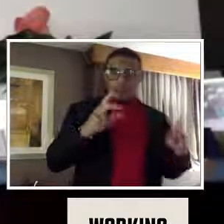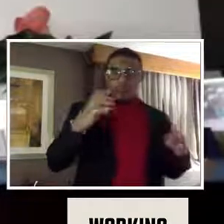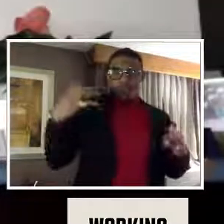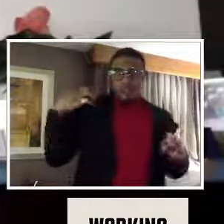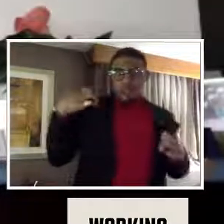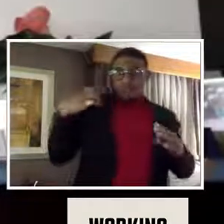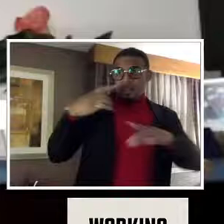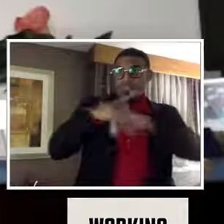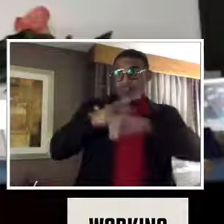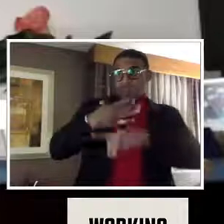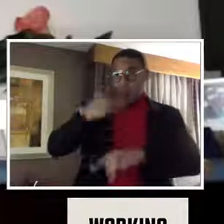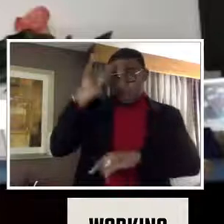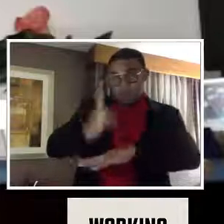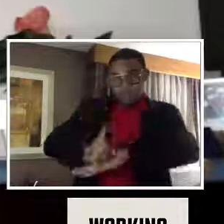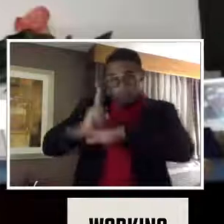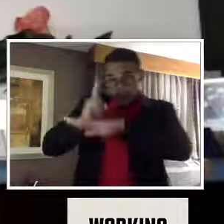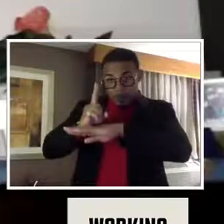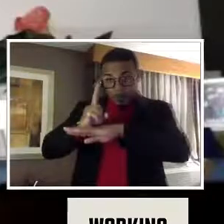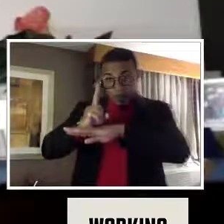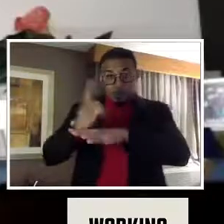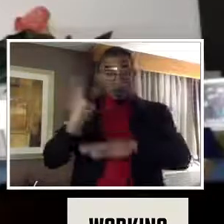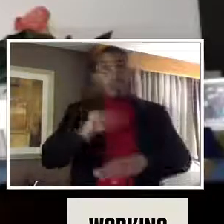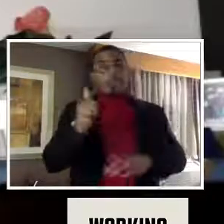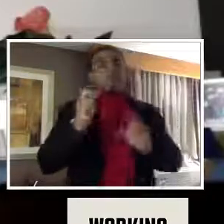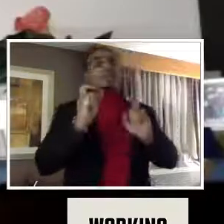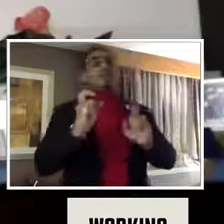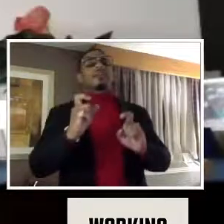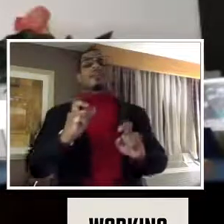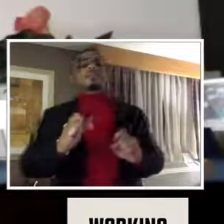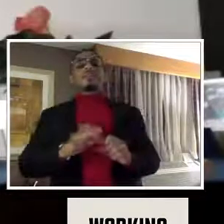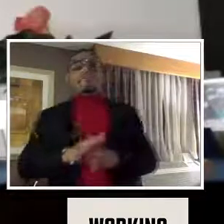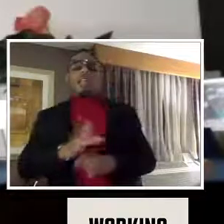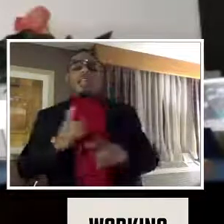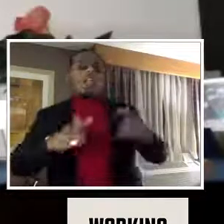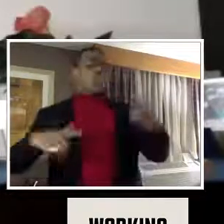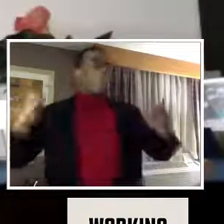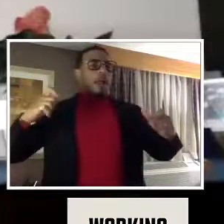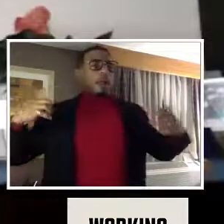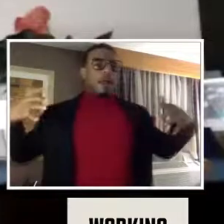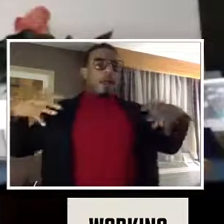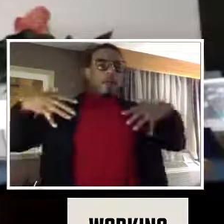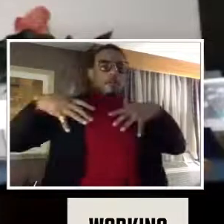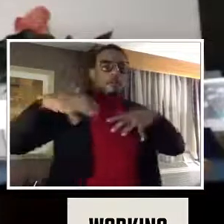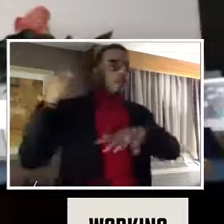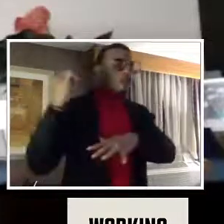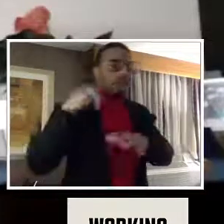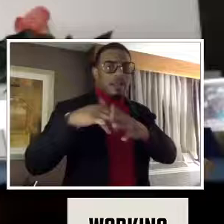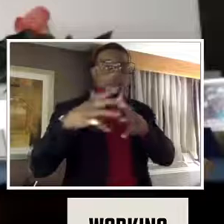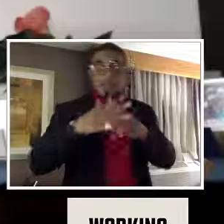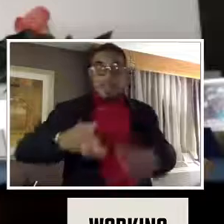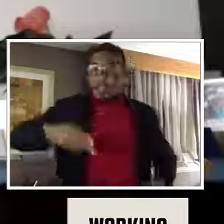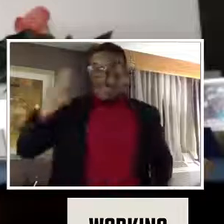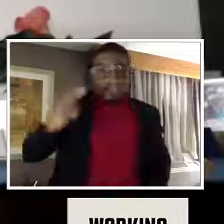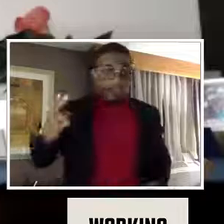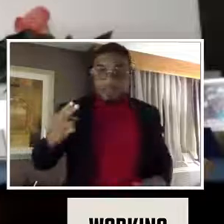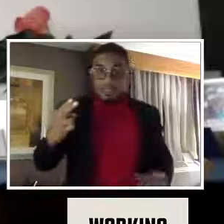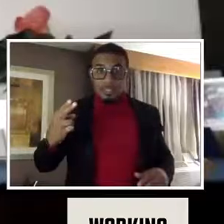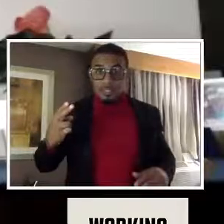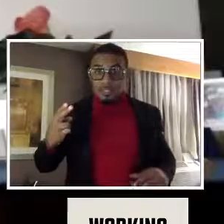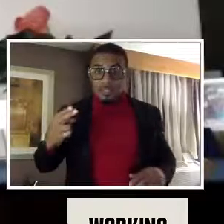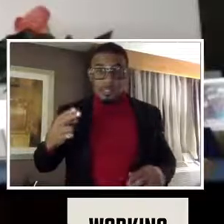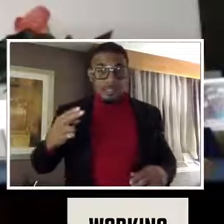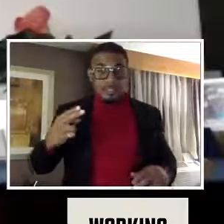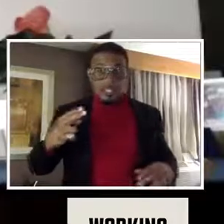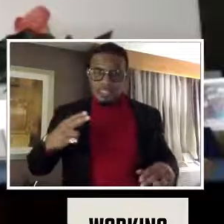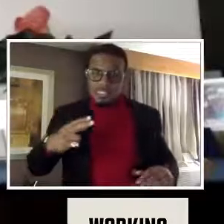supremacists. But something else gave me hope this summer. The largest mass protest in American history. In grief